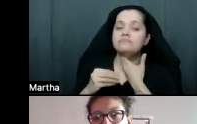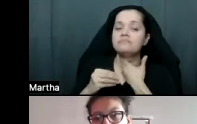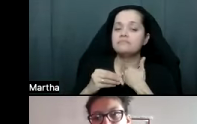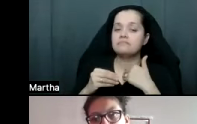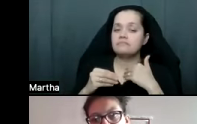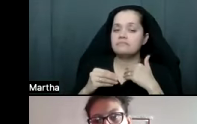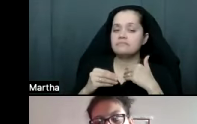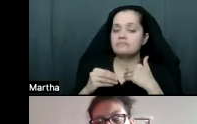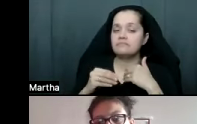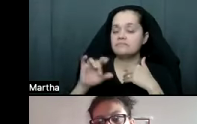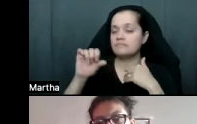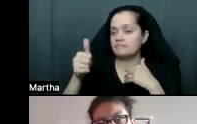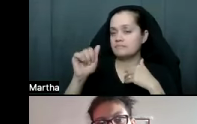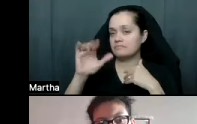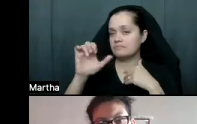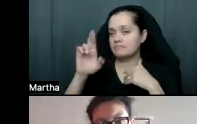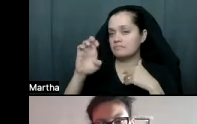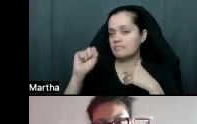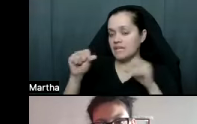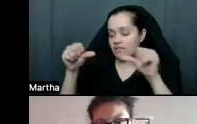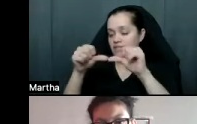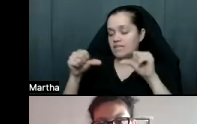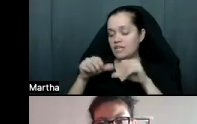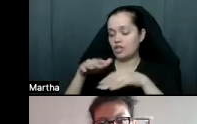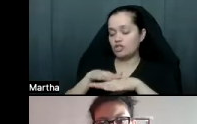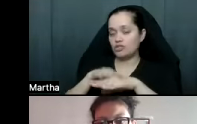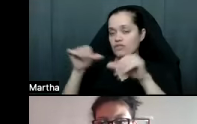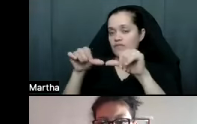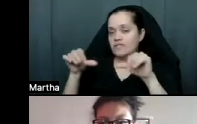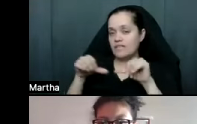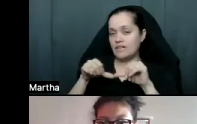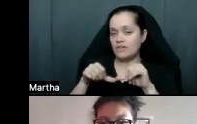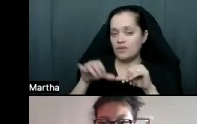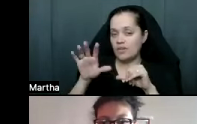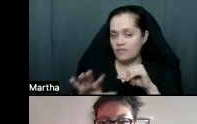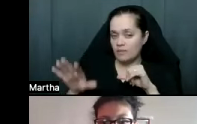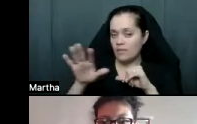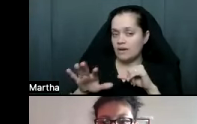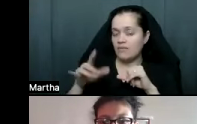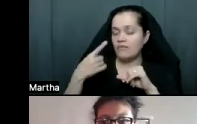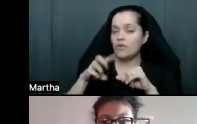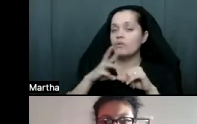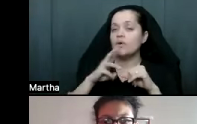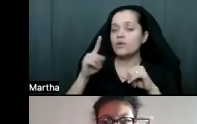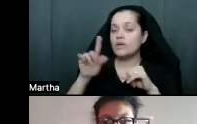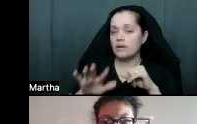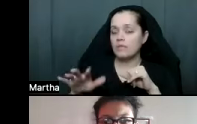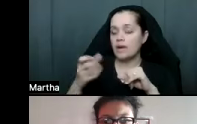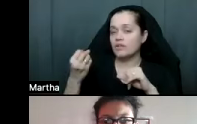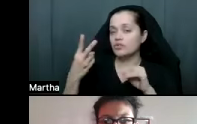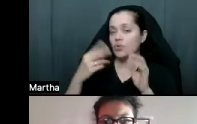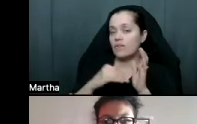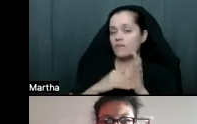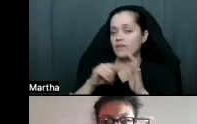10 acres in area, surface area, you get about, for the water, you get about